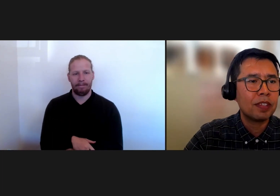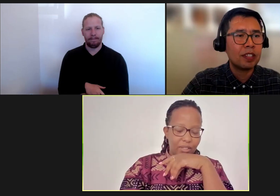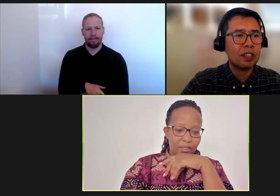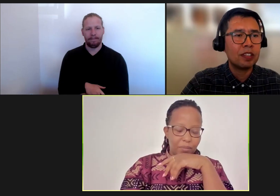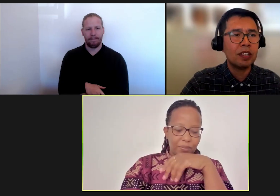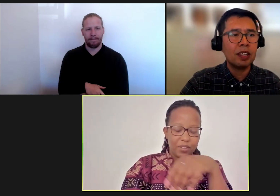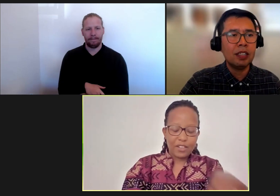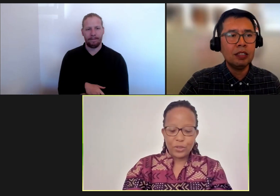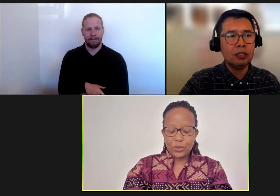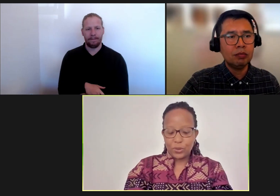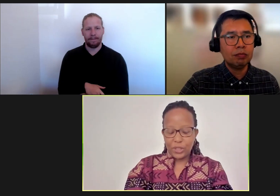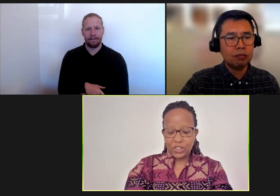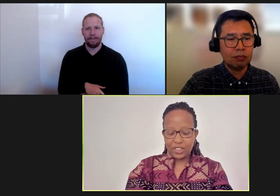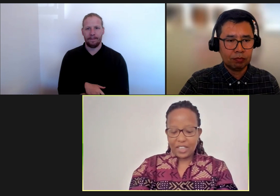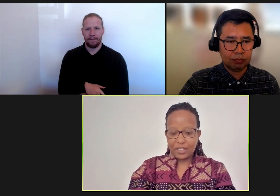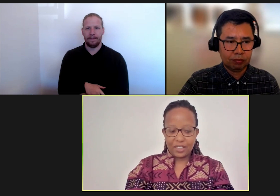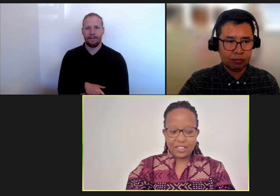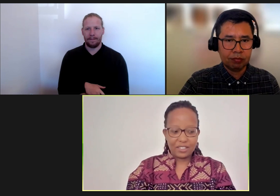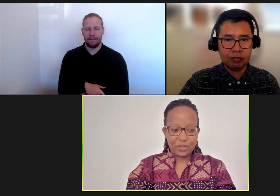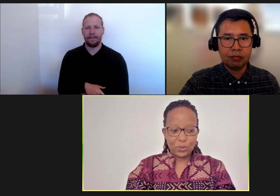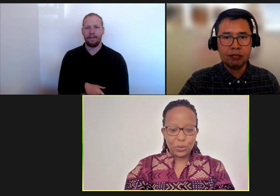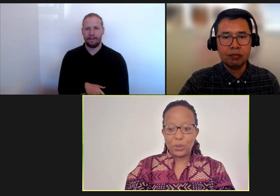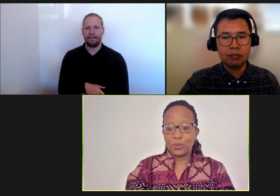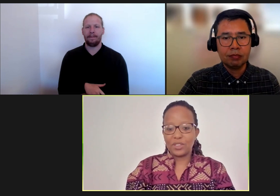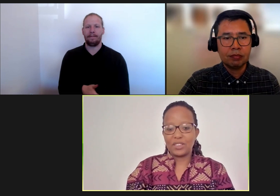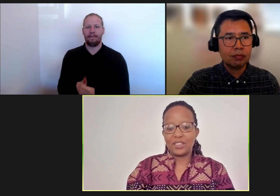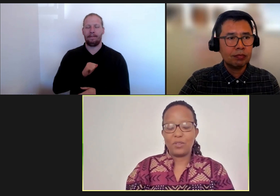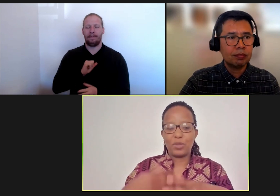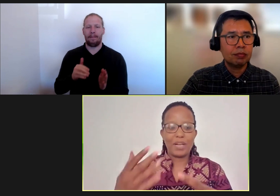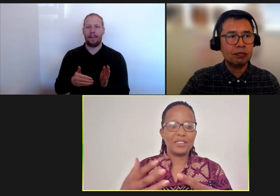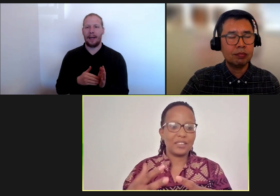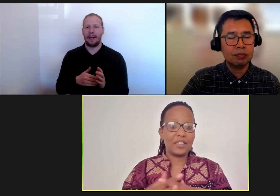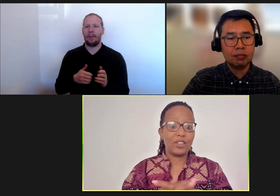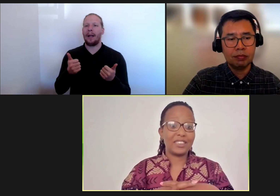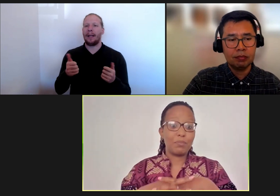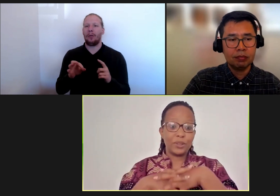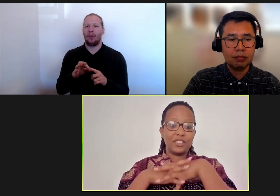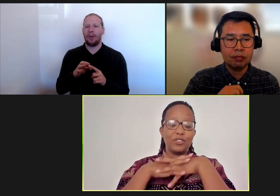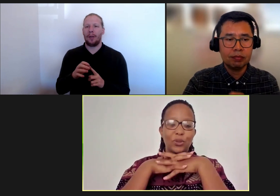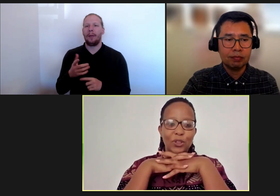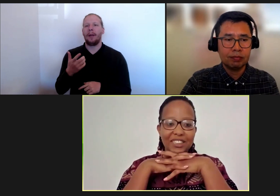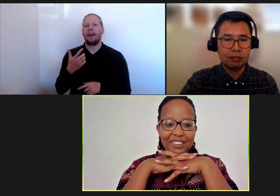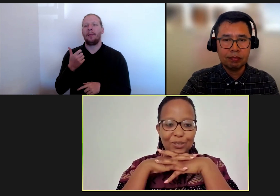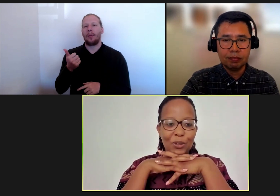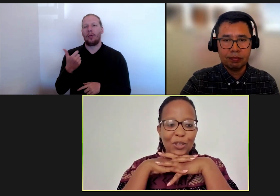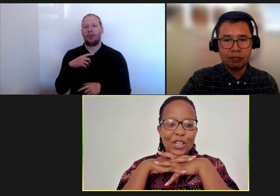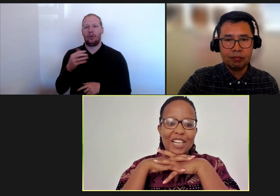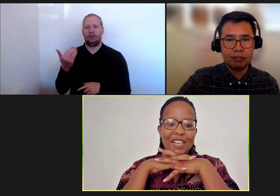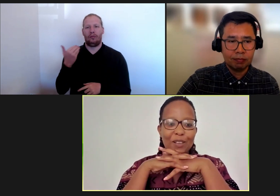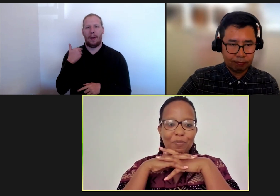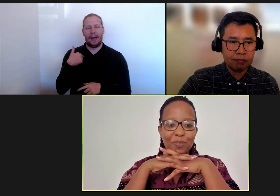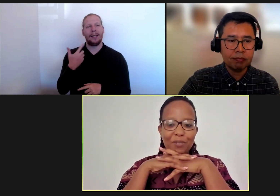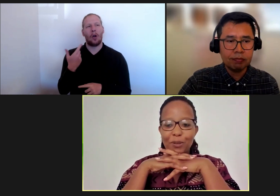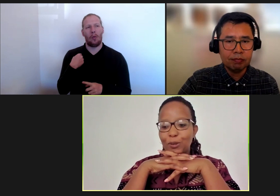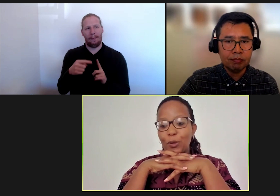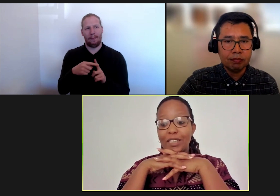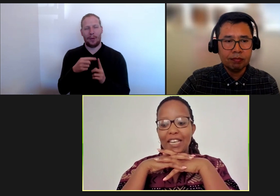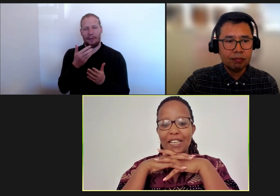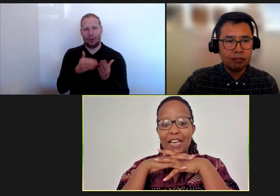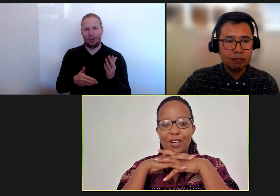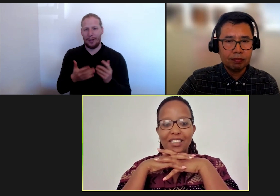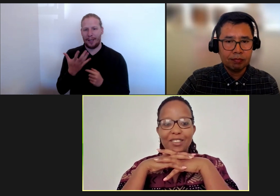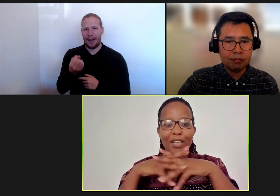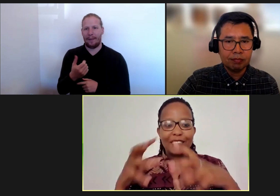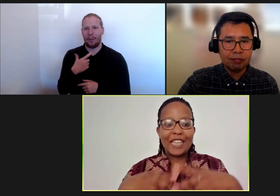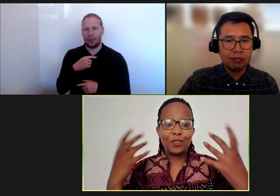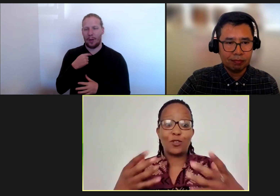Thank you. Yeah, very good question. And I think it's good because it reminds us that there are some positive stories. So because we only